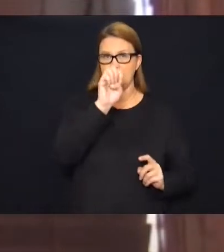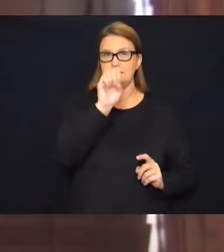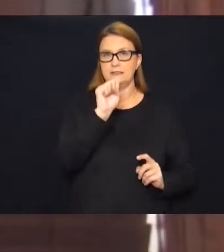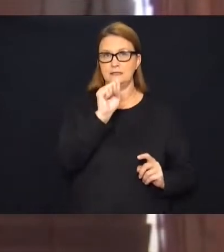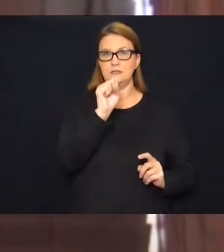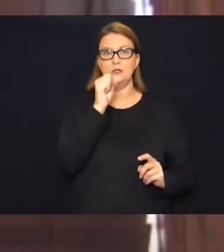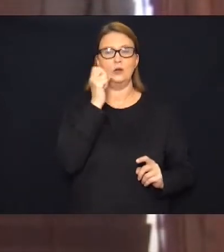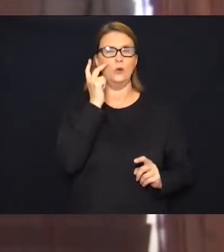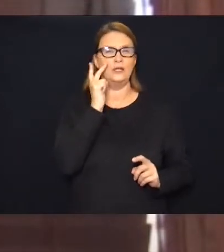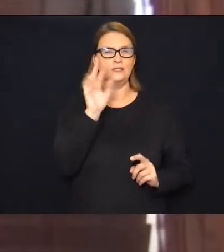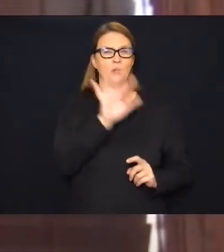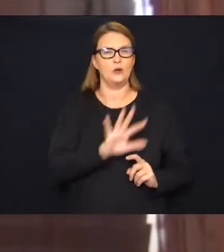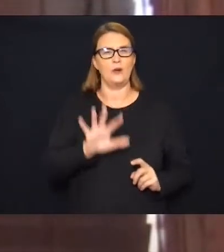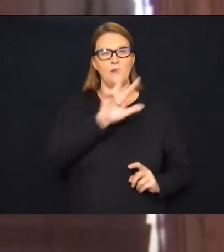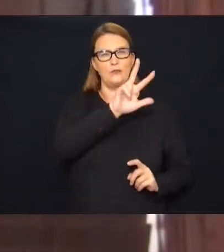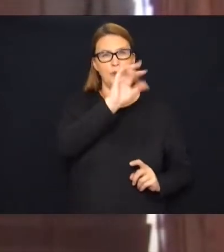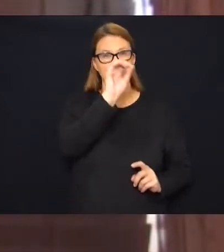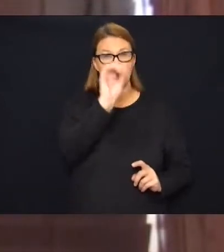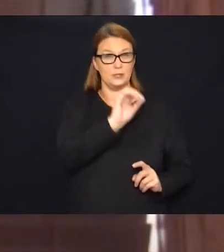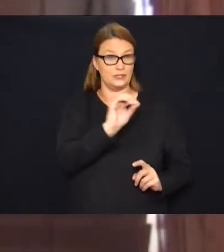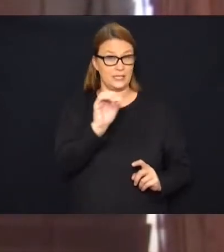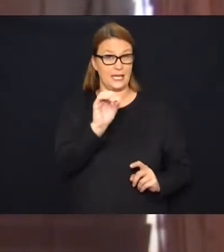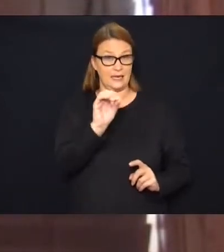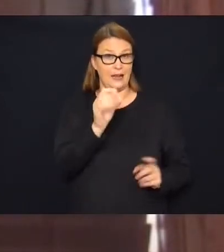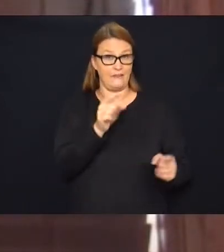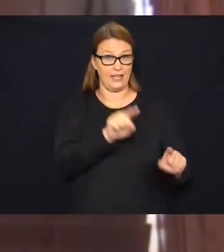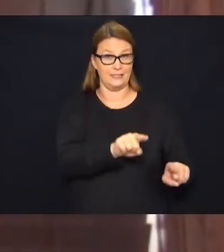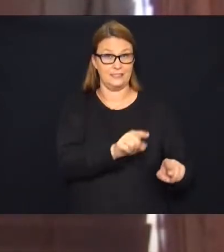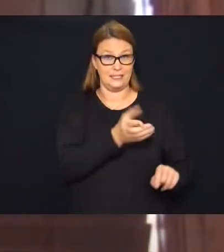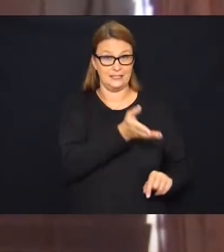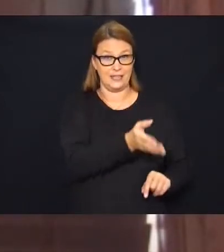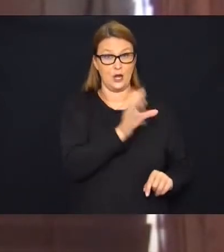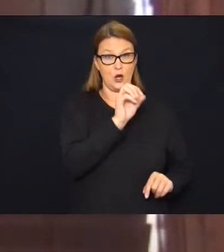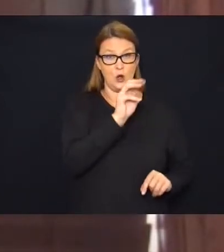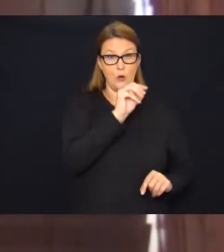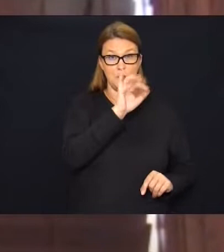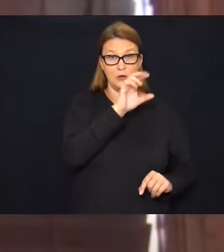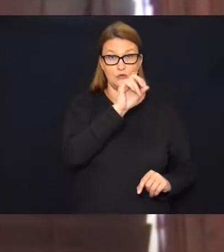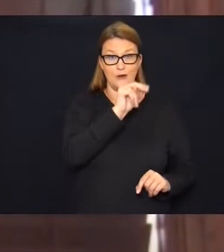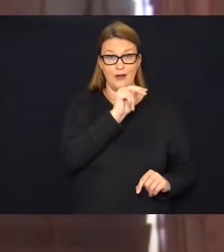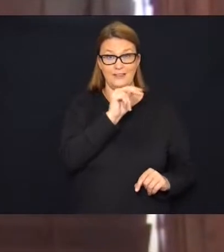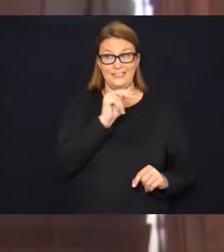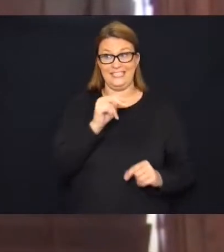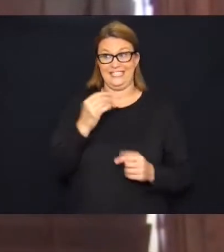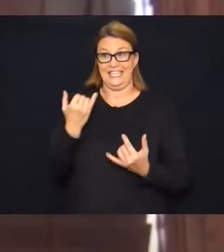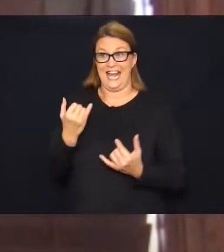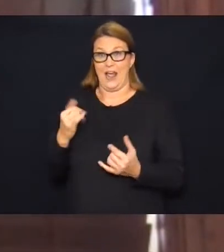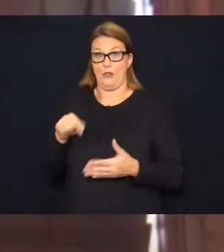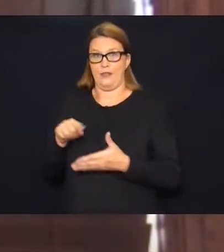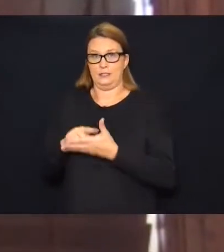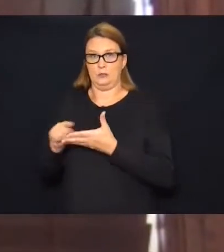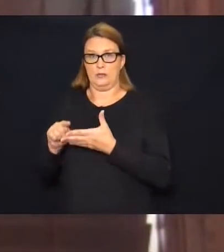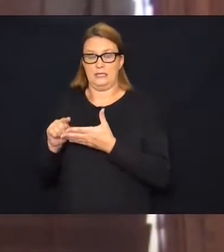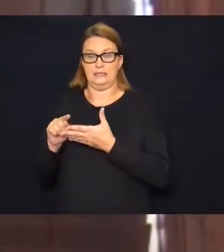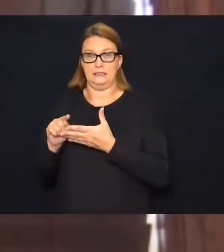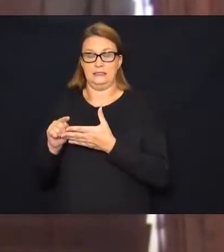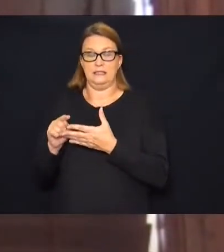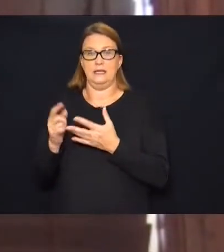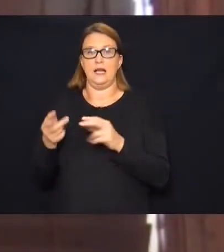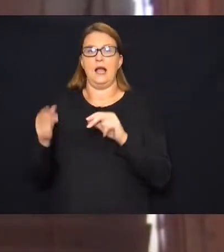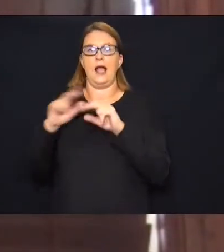we saw about a 3% incidence of the Omicron variant. This last week's run, we now are